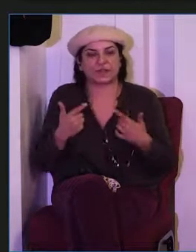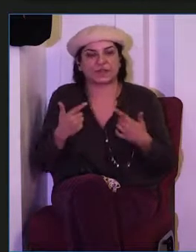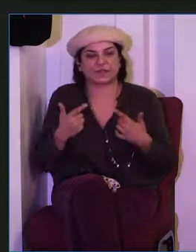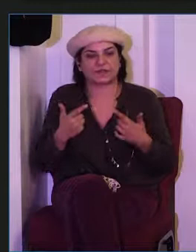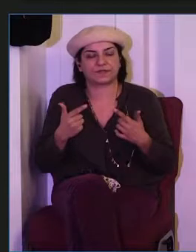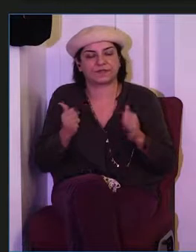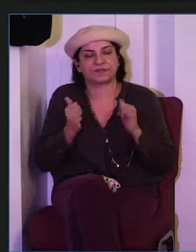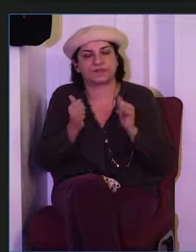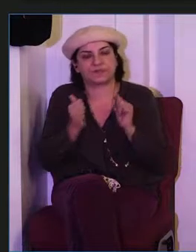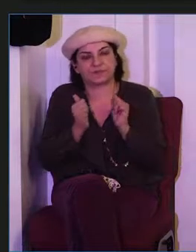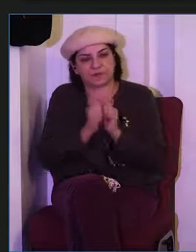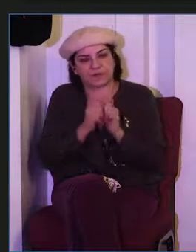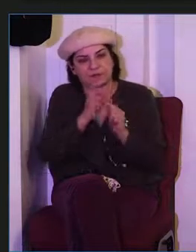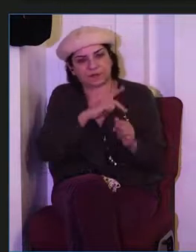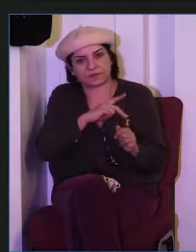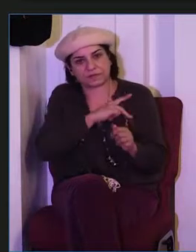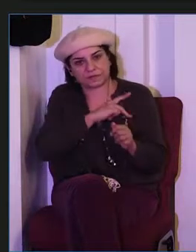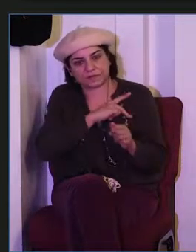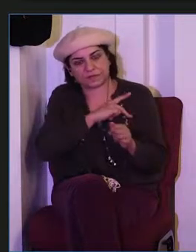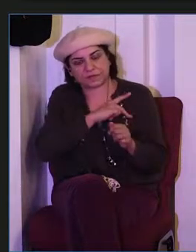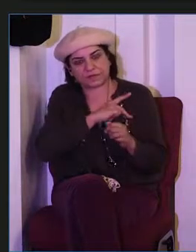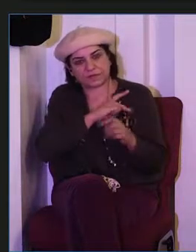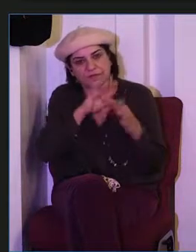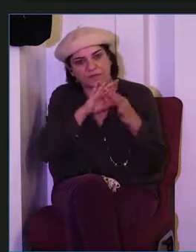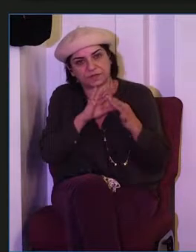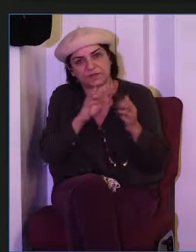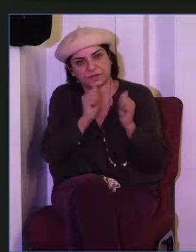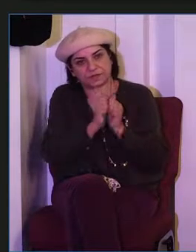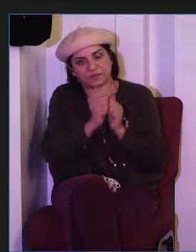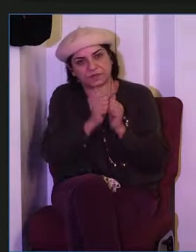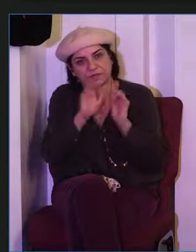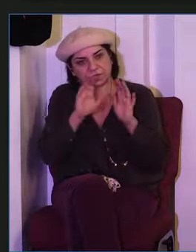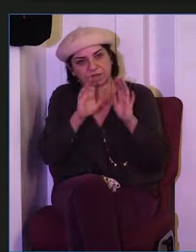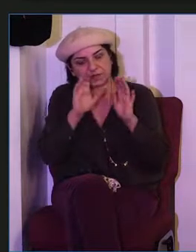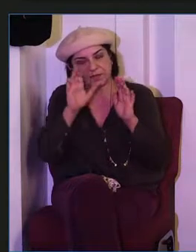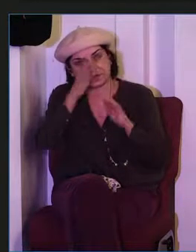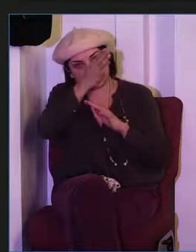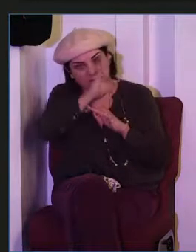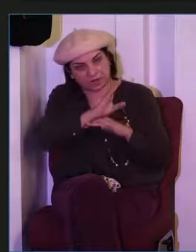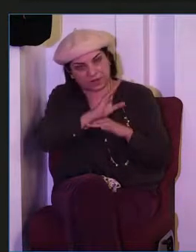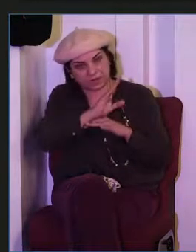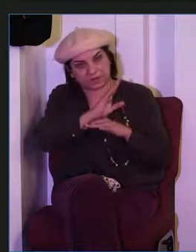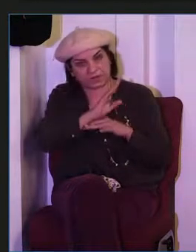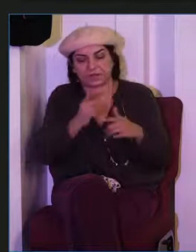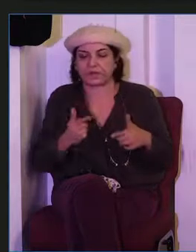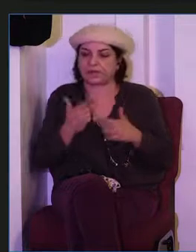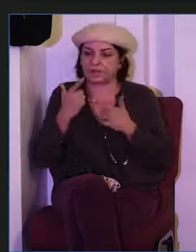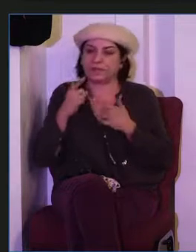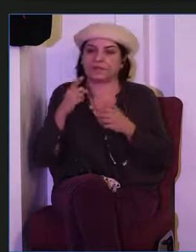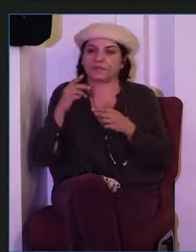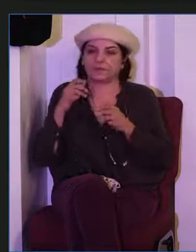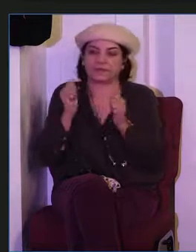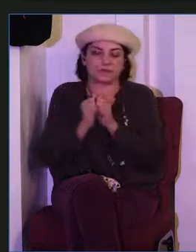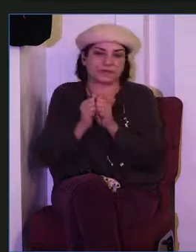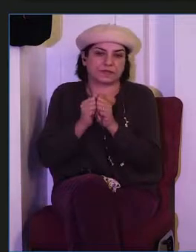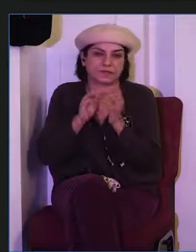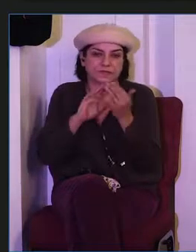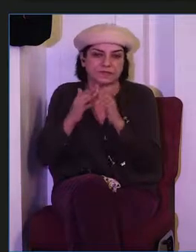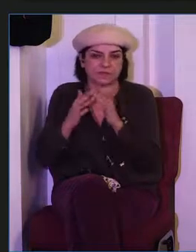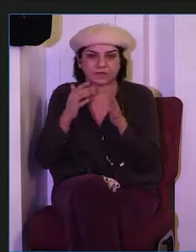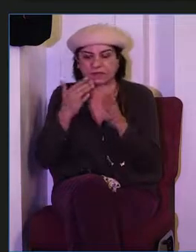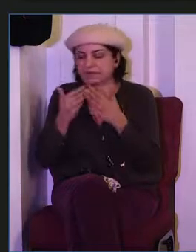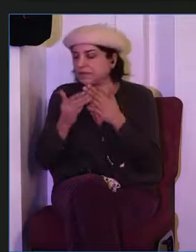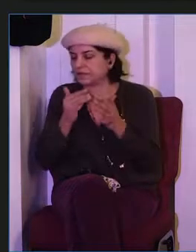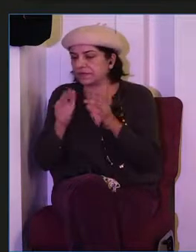with God, living in community, even if it's a virtual community, fighting for social justice and the